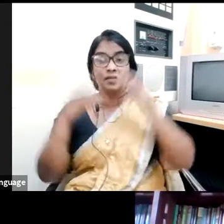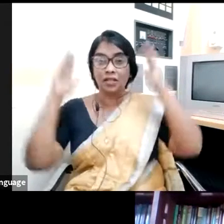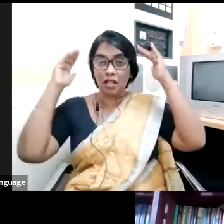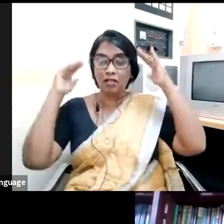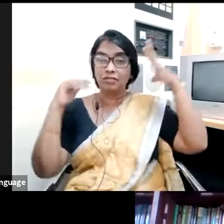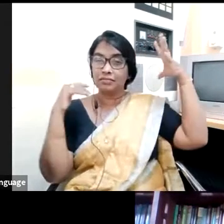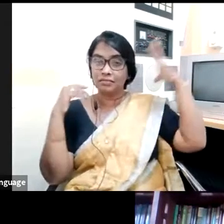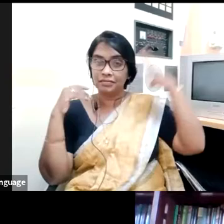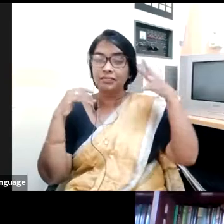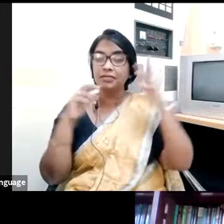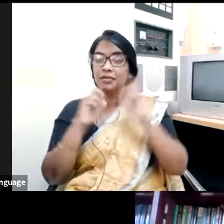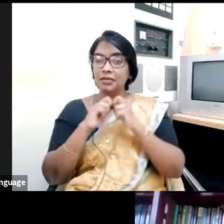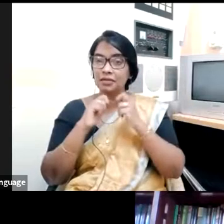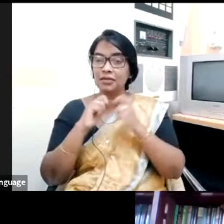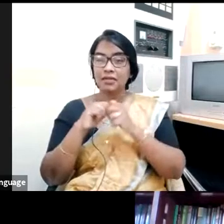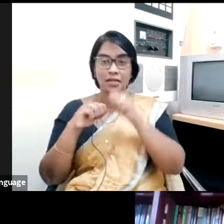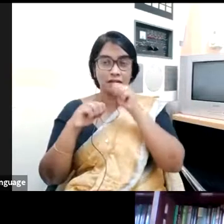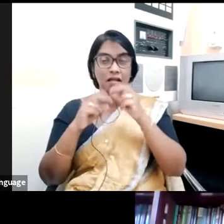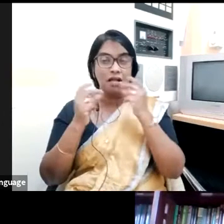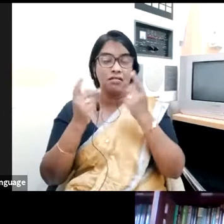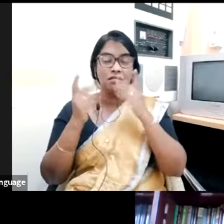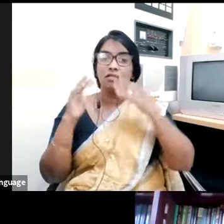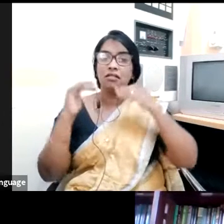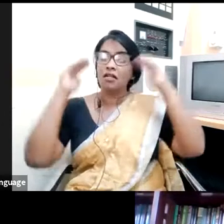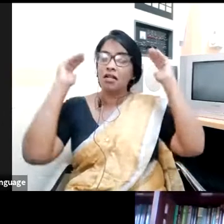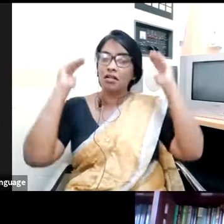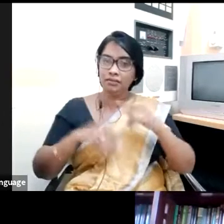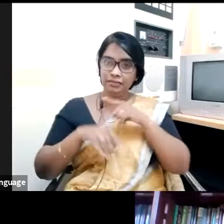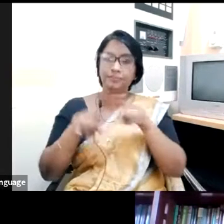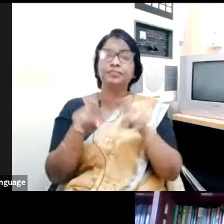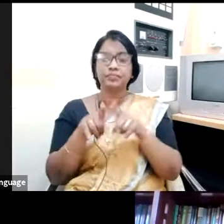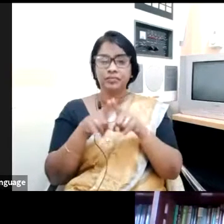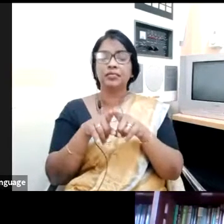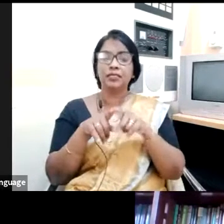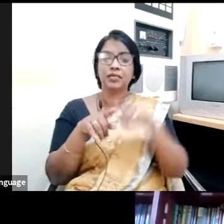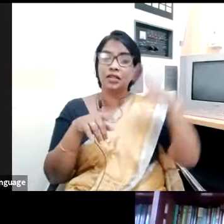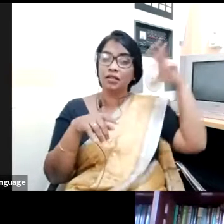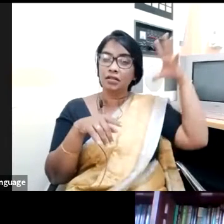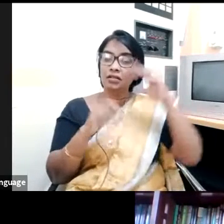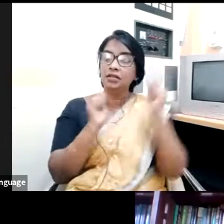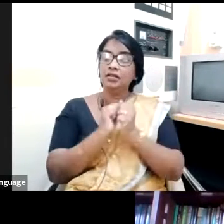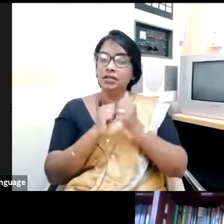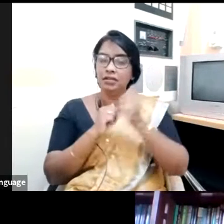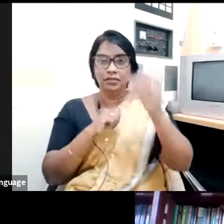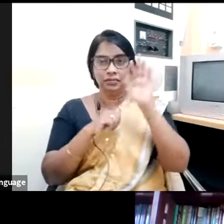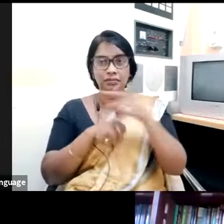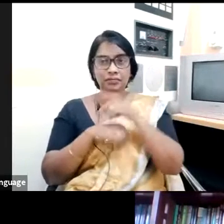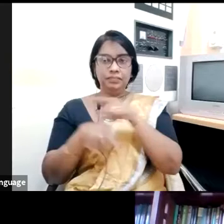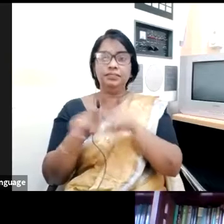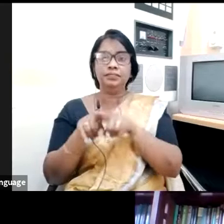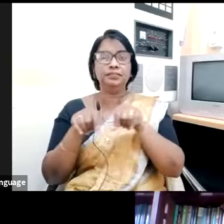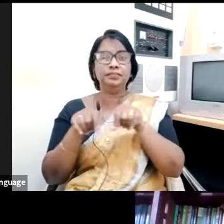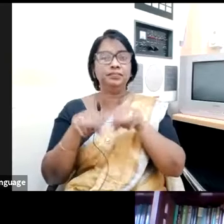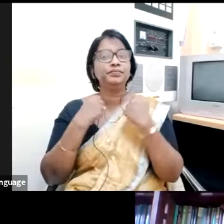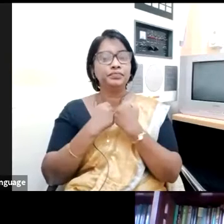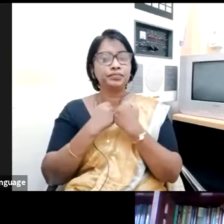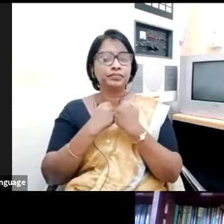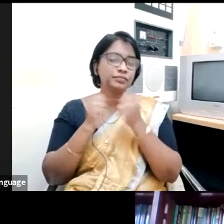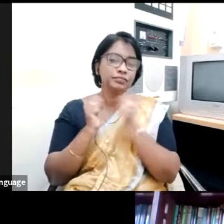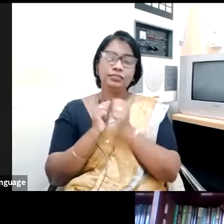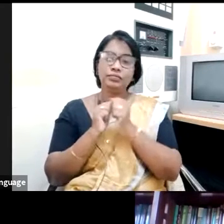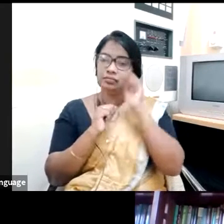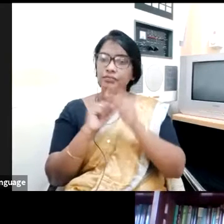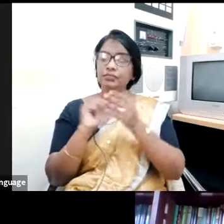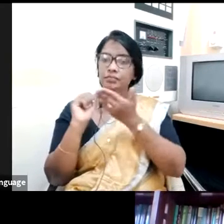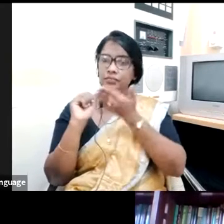generate renewable energy, which is sufficient to the company, and also generate our